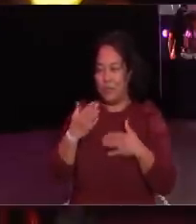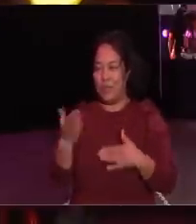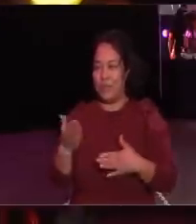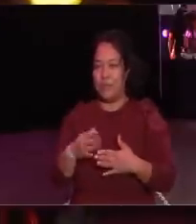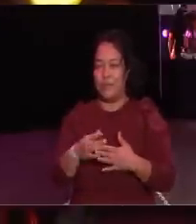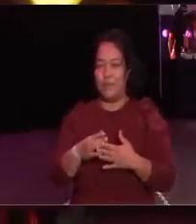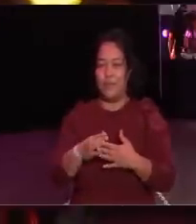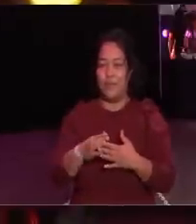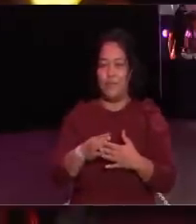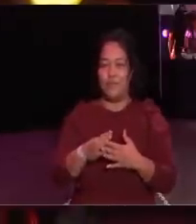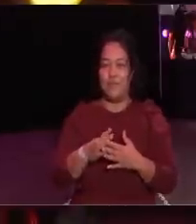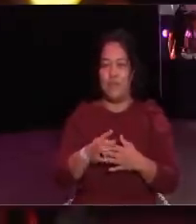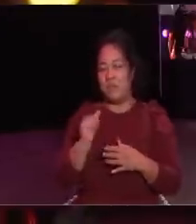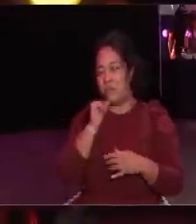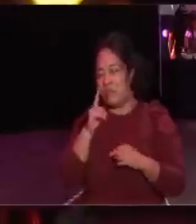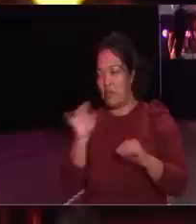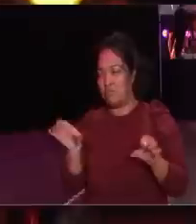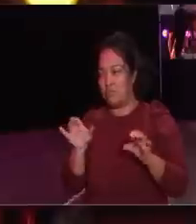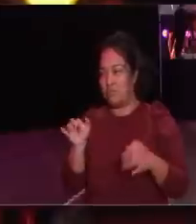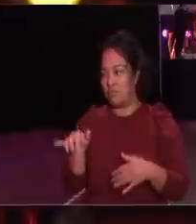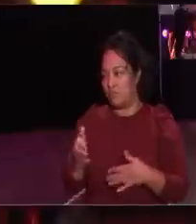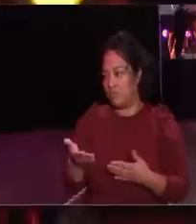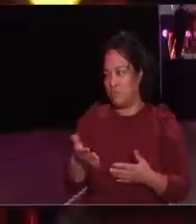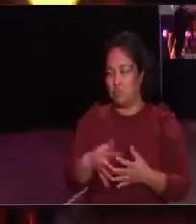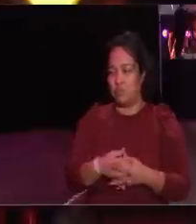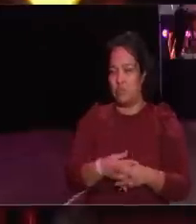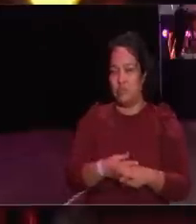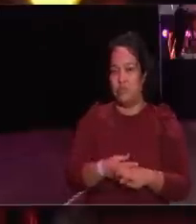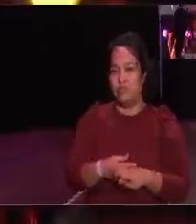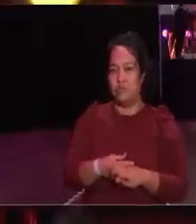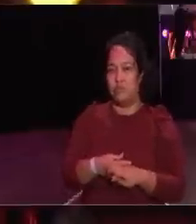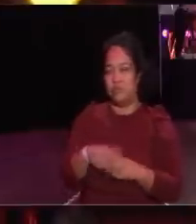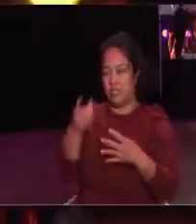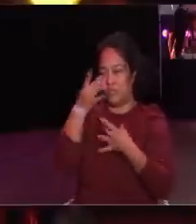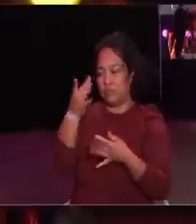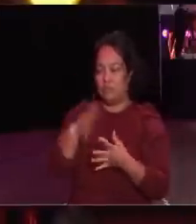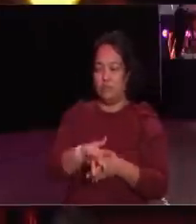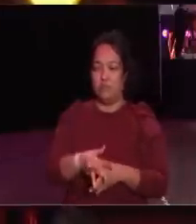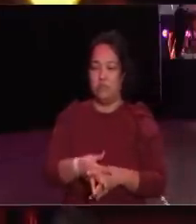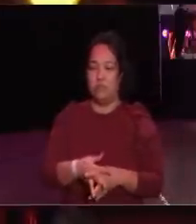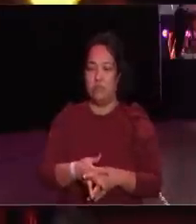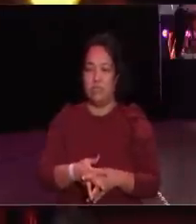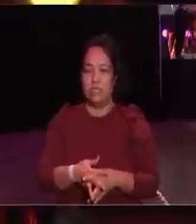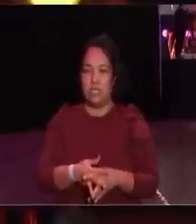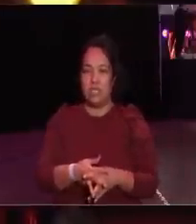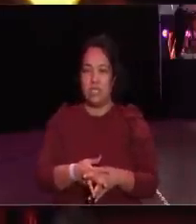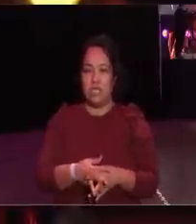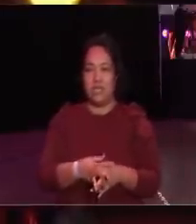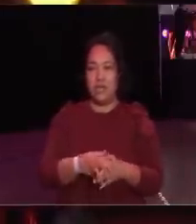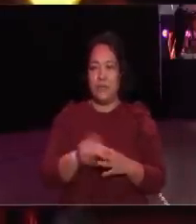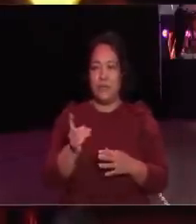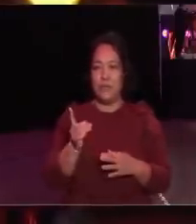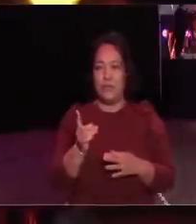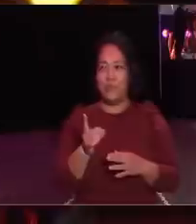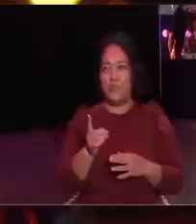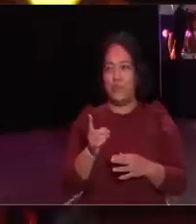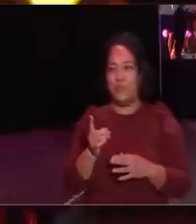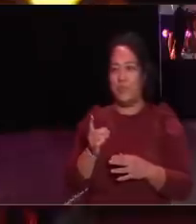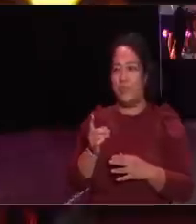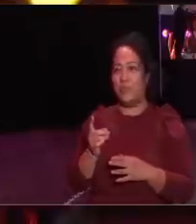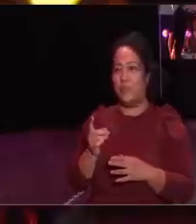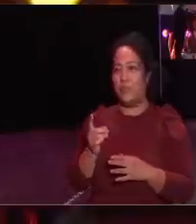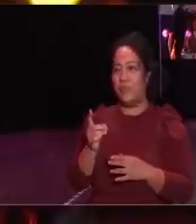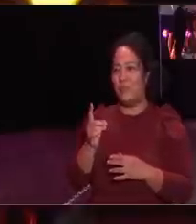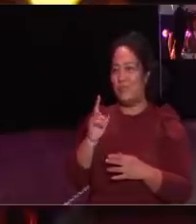hicieran. Otherwise, they wouldn't do them. Pero uno que busca el avivamiento espiritual, but one that speaks, seeks